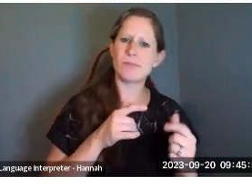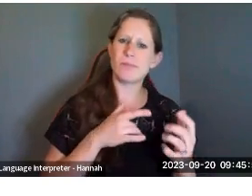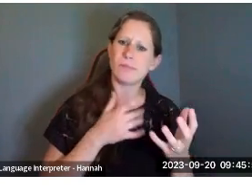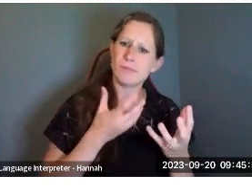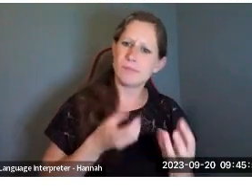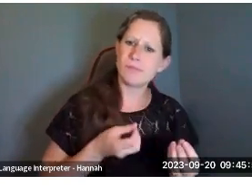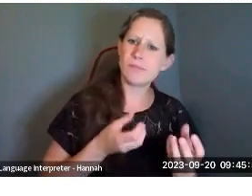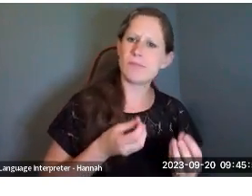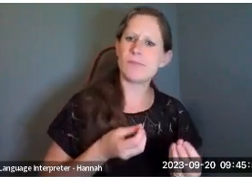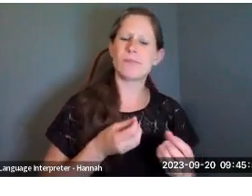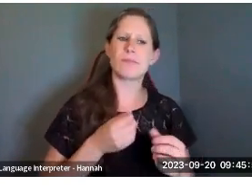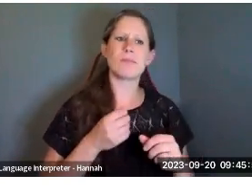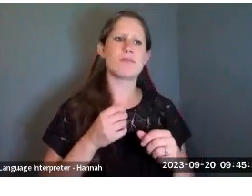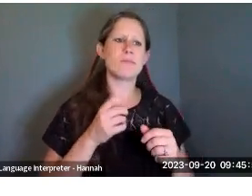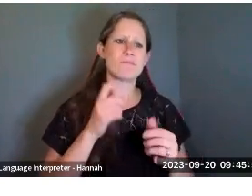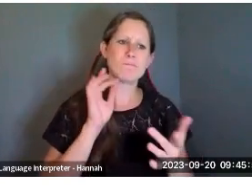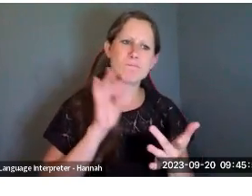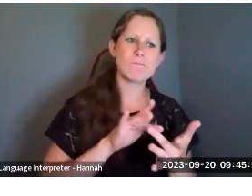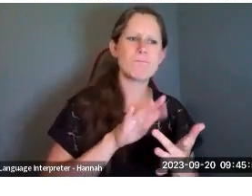out, checking in,